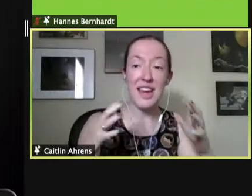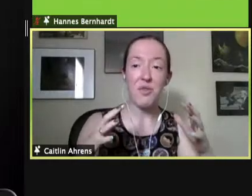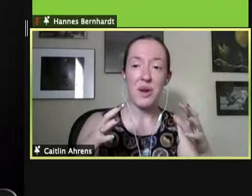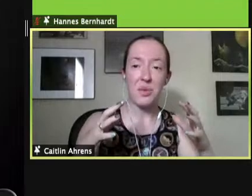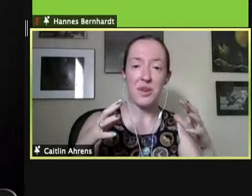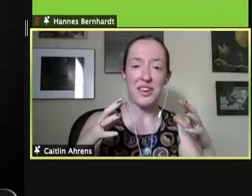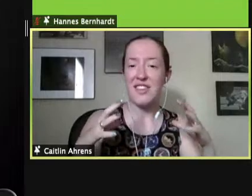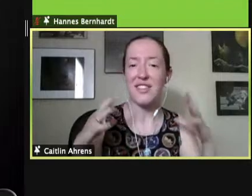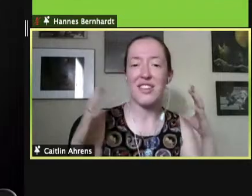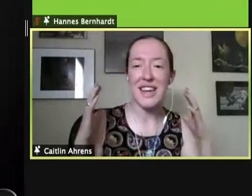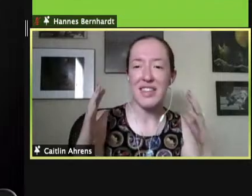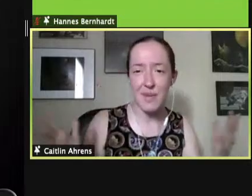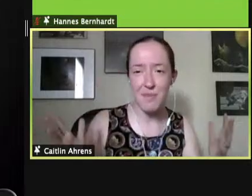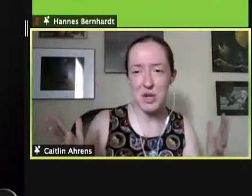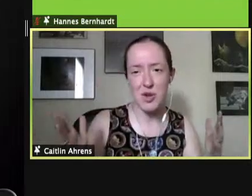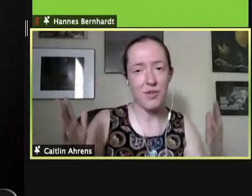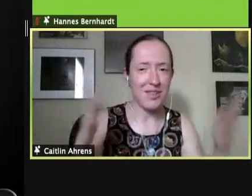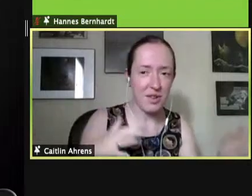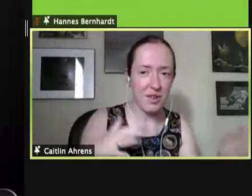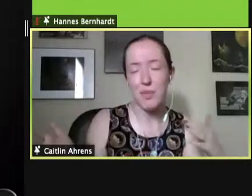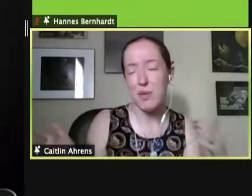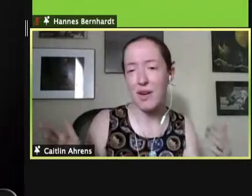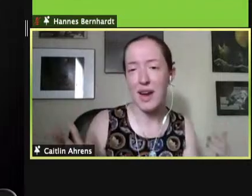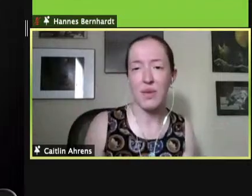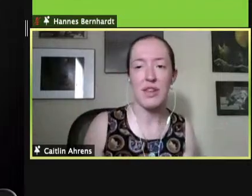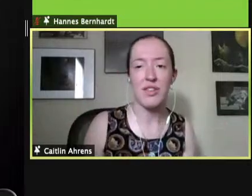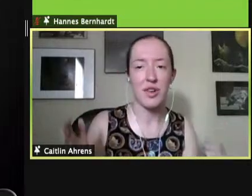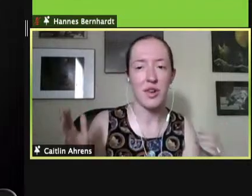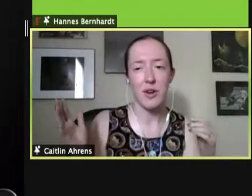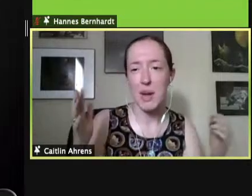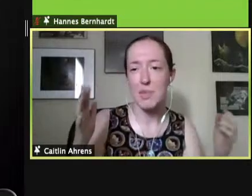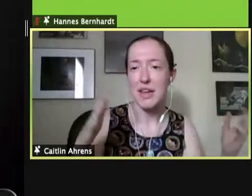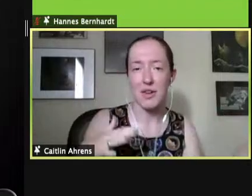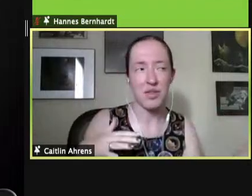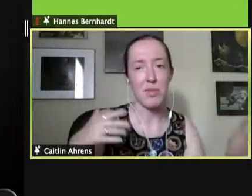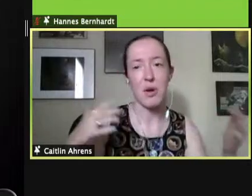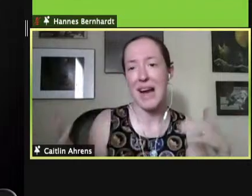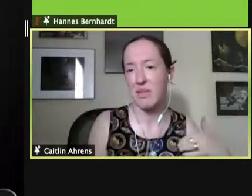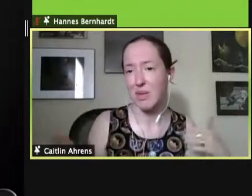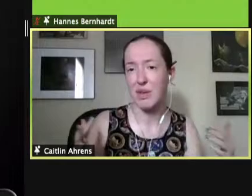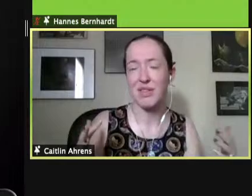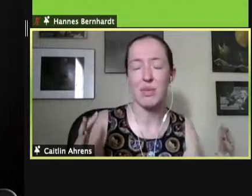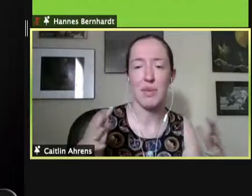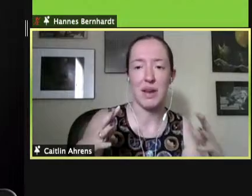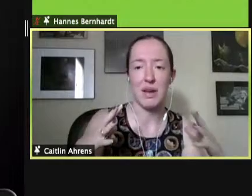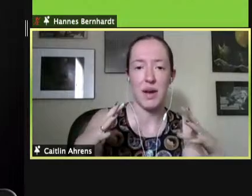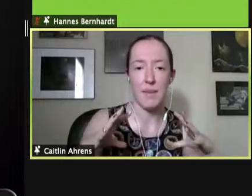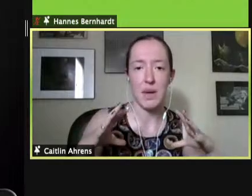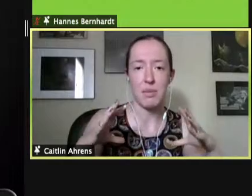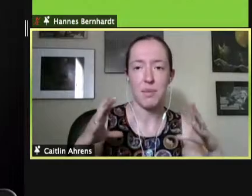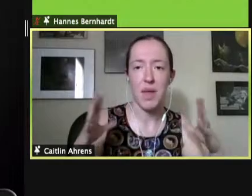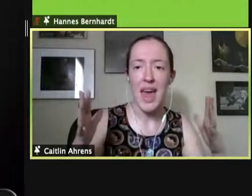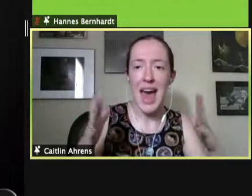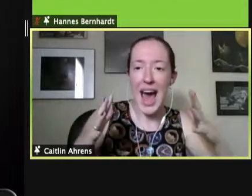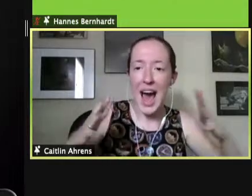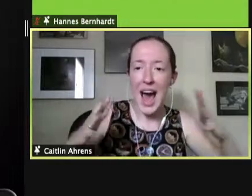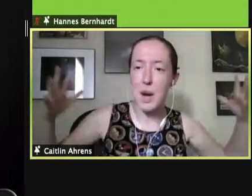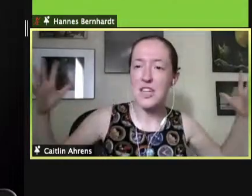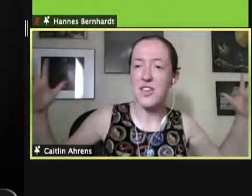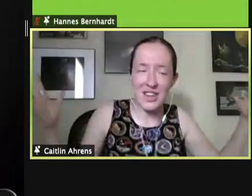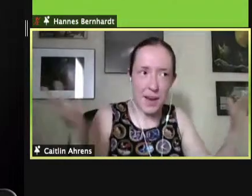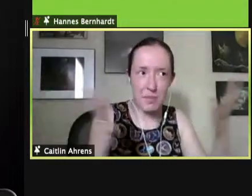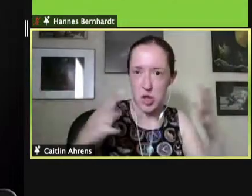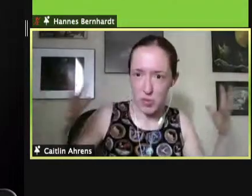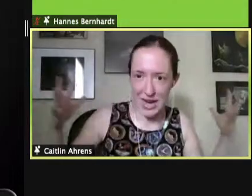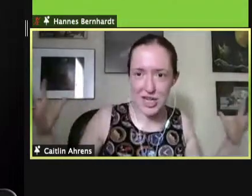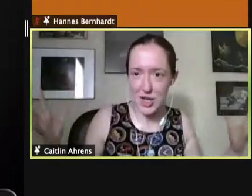So then if we were to just look at the temperature difference, your summer and winter, or maybe your summer maximum and summer minimum, how